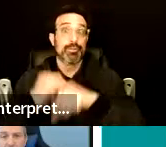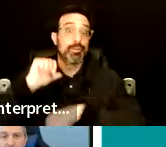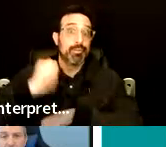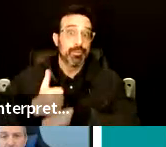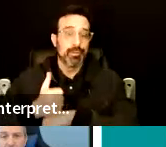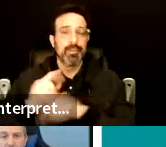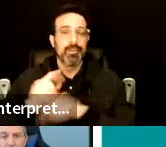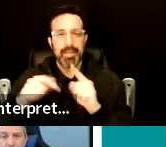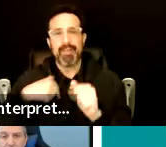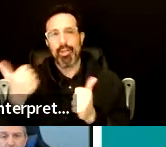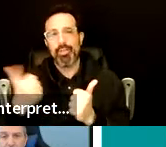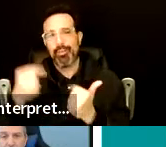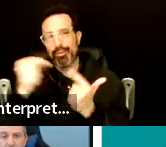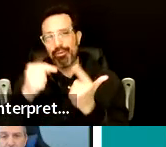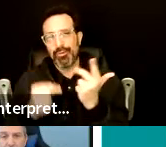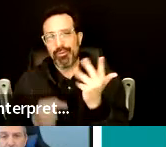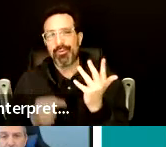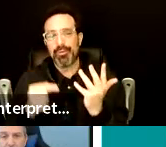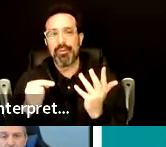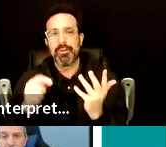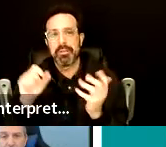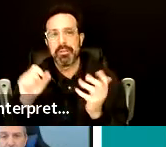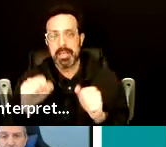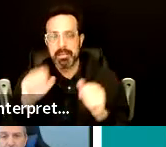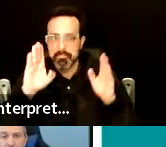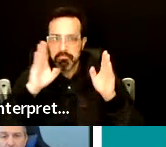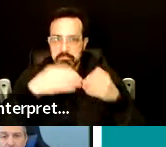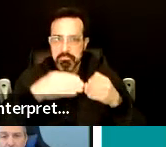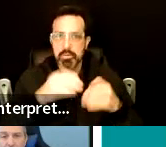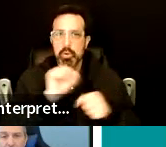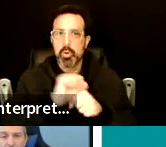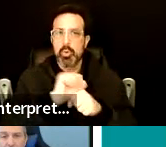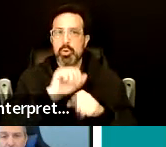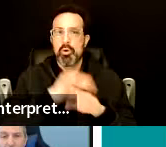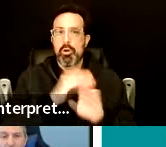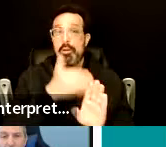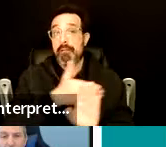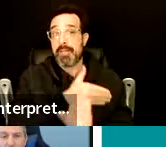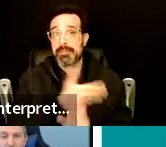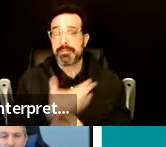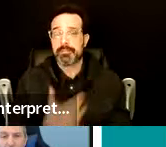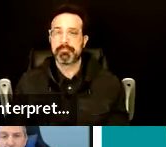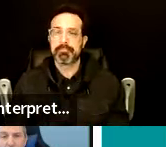of other items that can be worked on in advance of that.